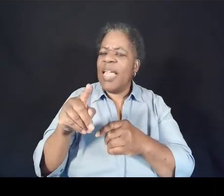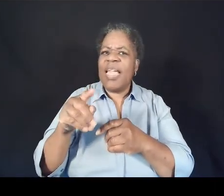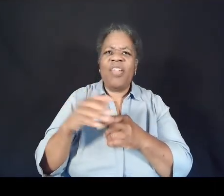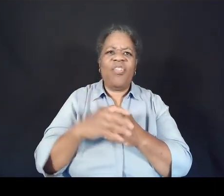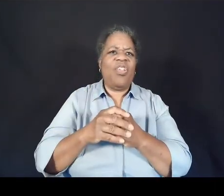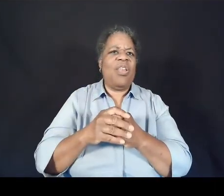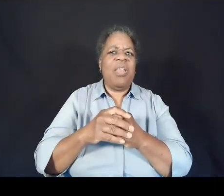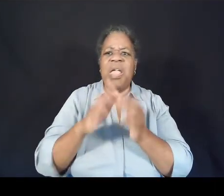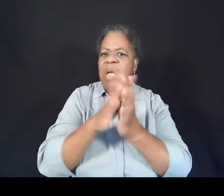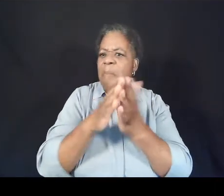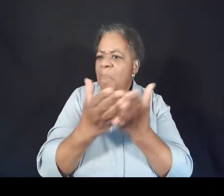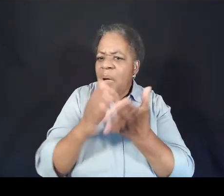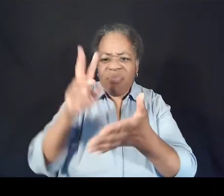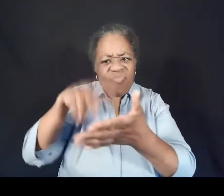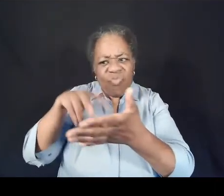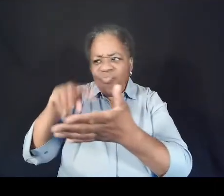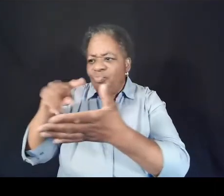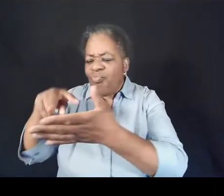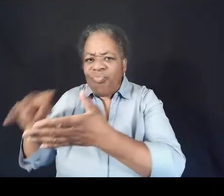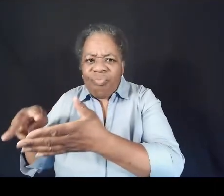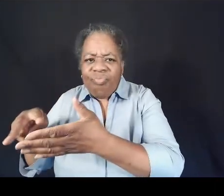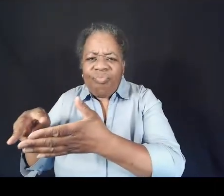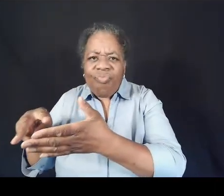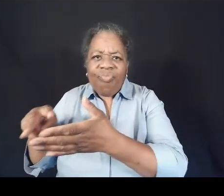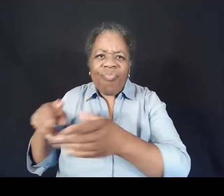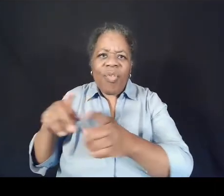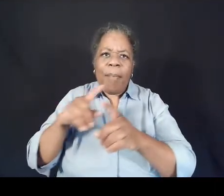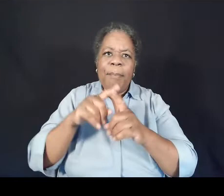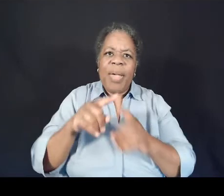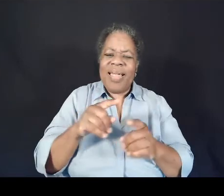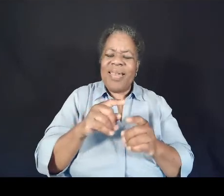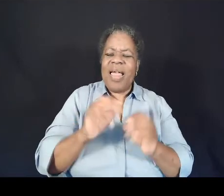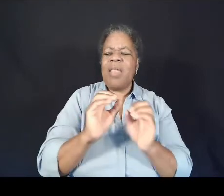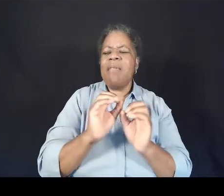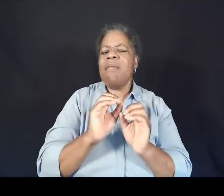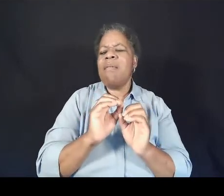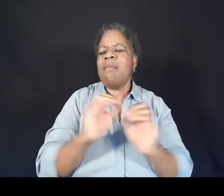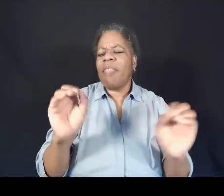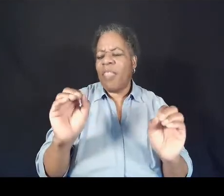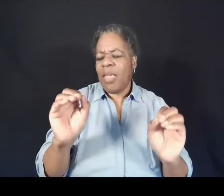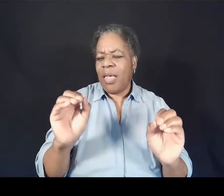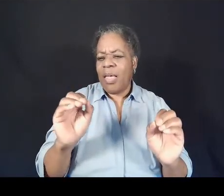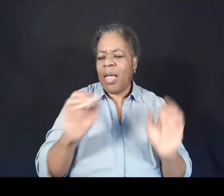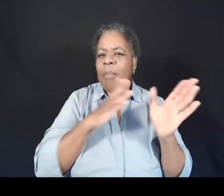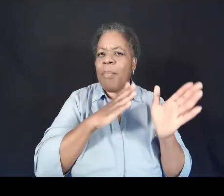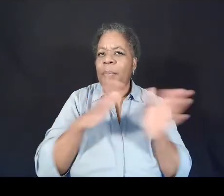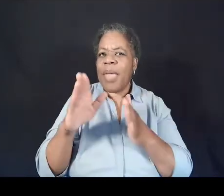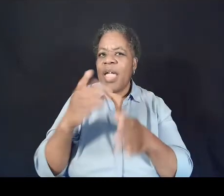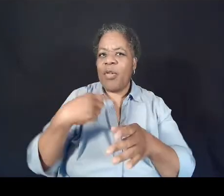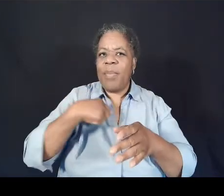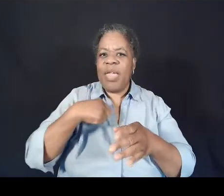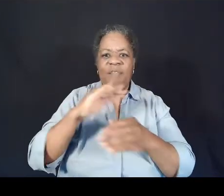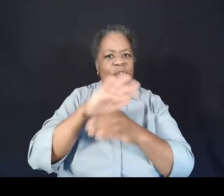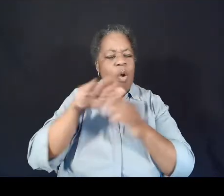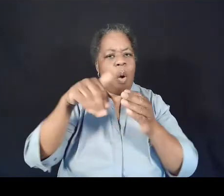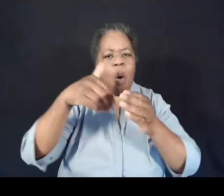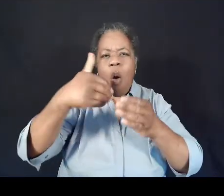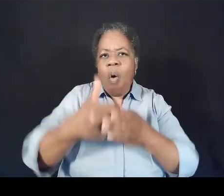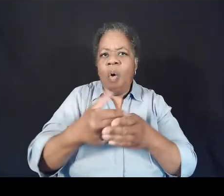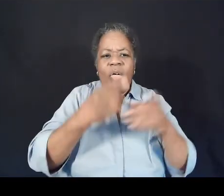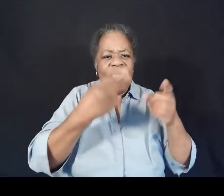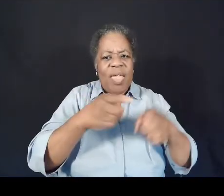books. But nothing had quite prepared me for all that we were dealing with during